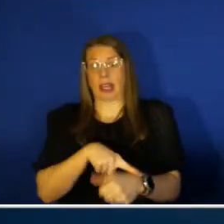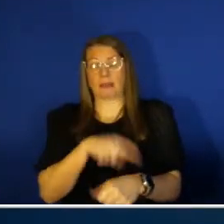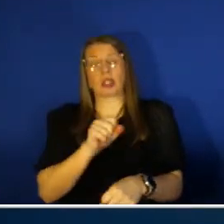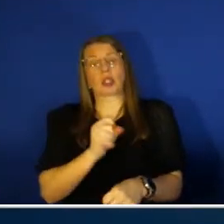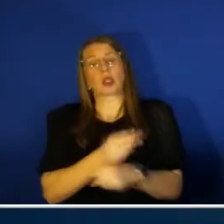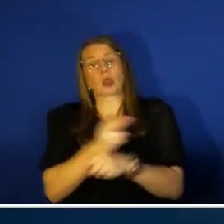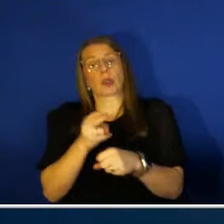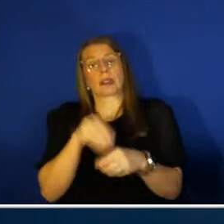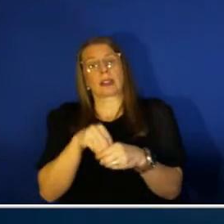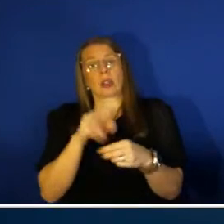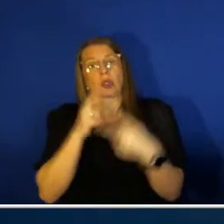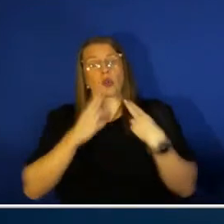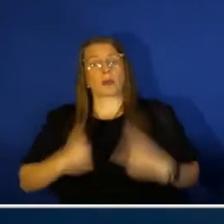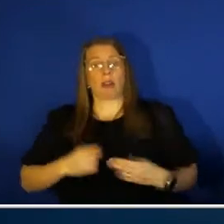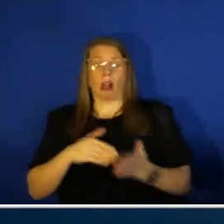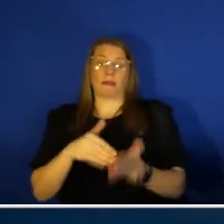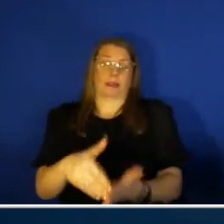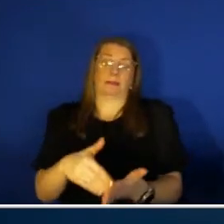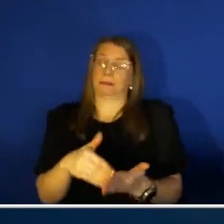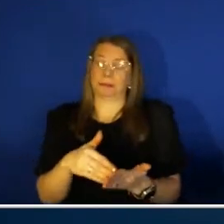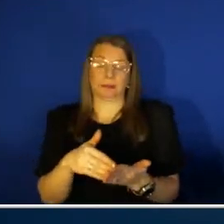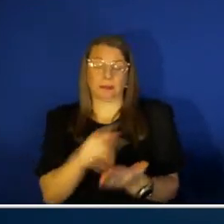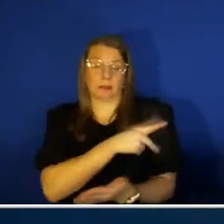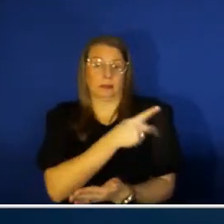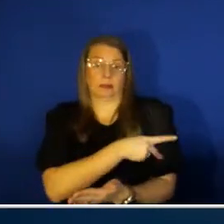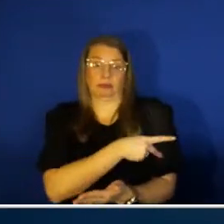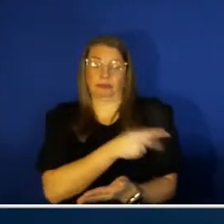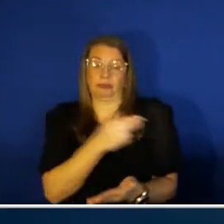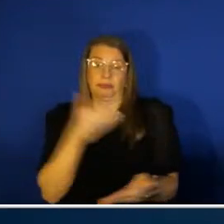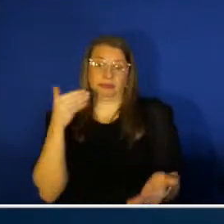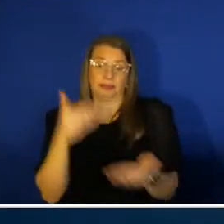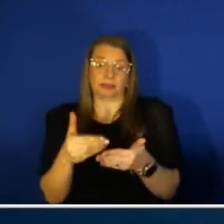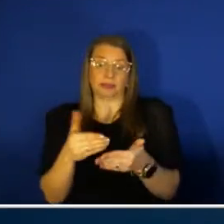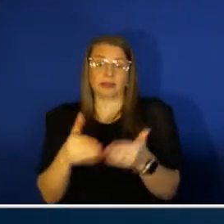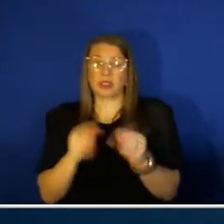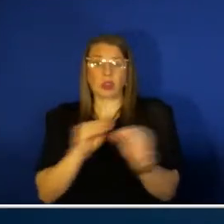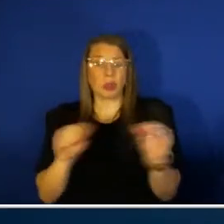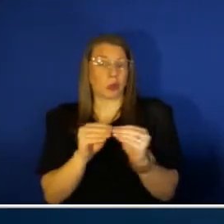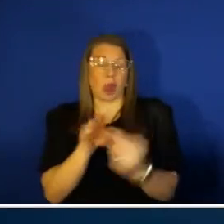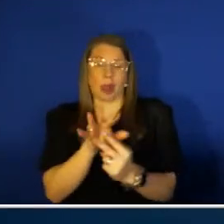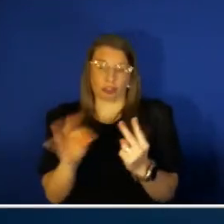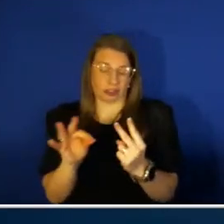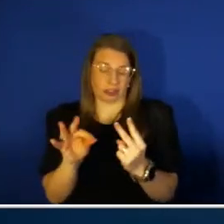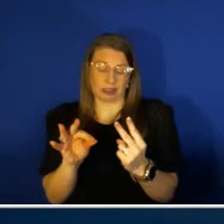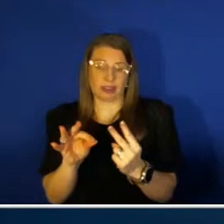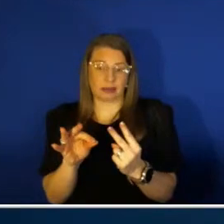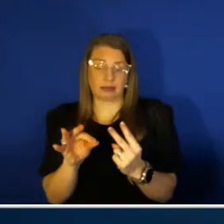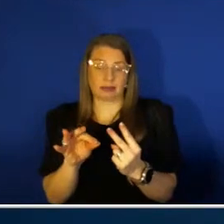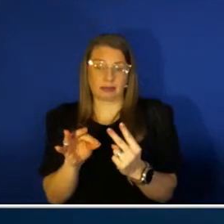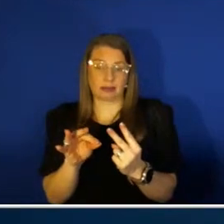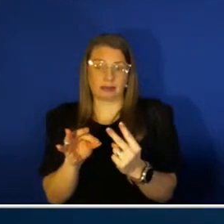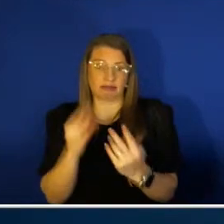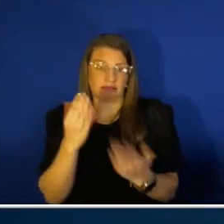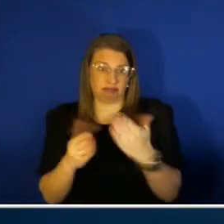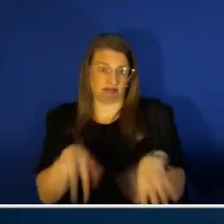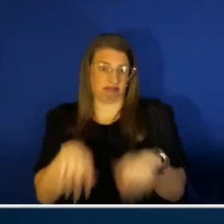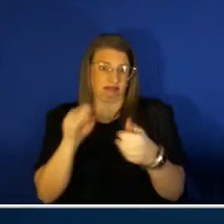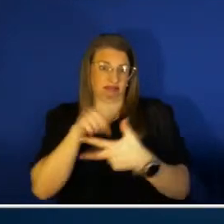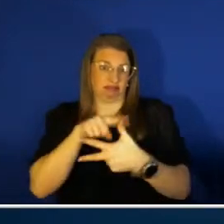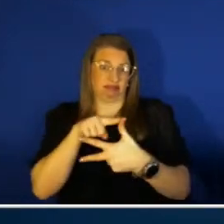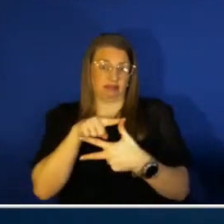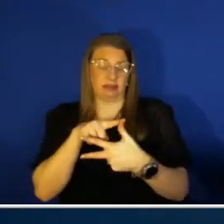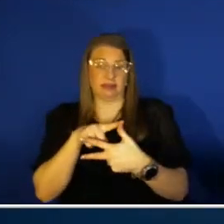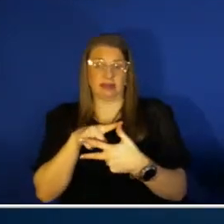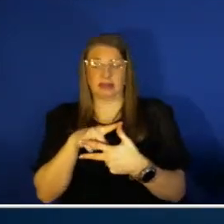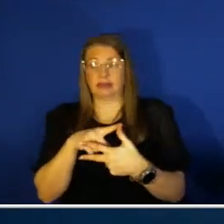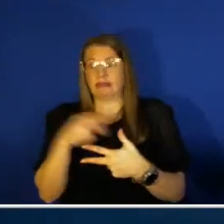and oftentimes patients maybe at the very end stage and they don't have any more options, might consider doing a phase 1 trial as a Hail Mary to see if